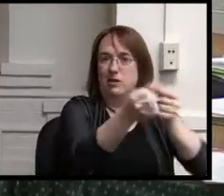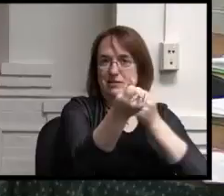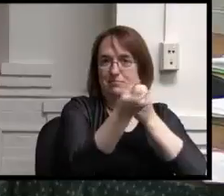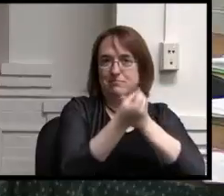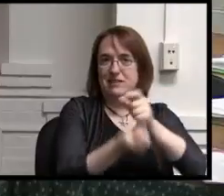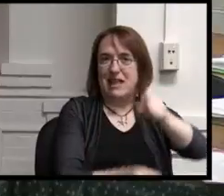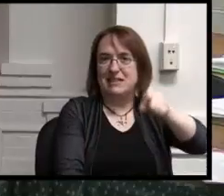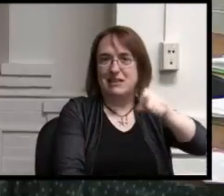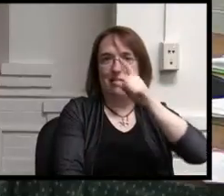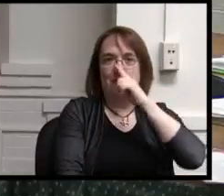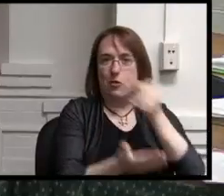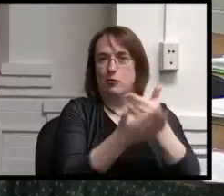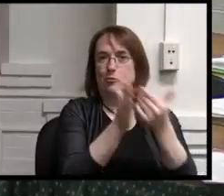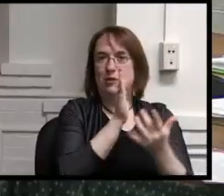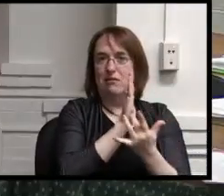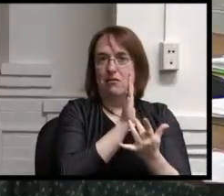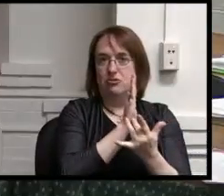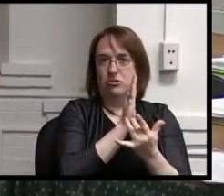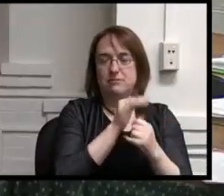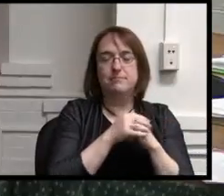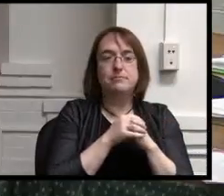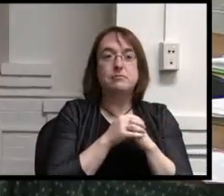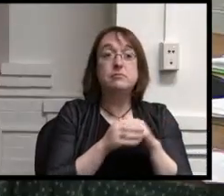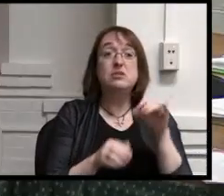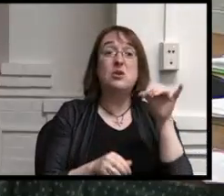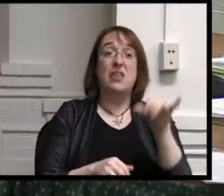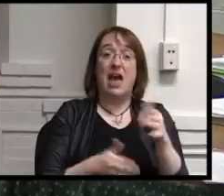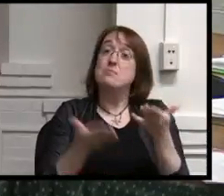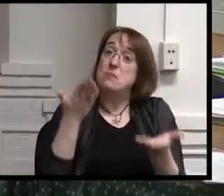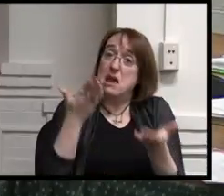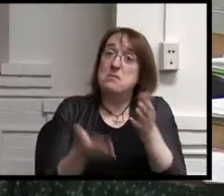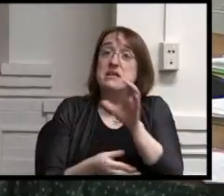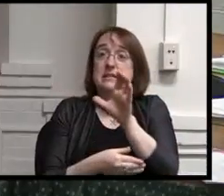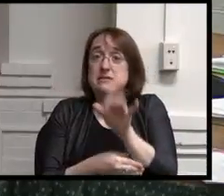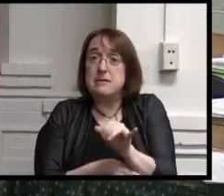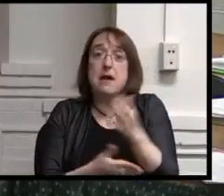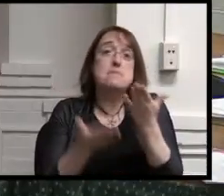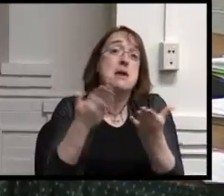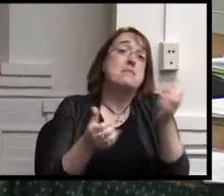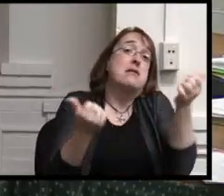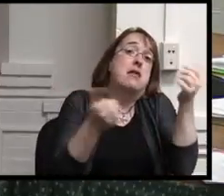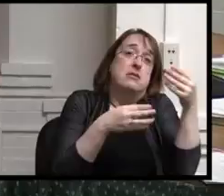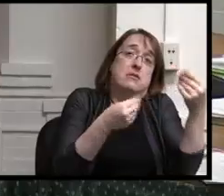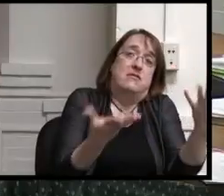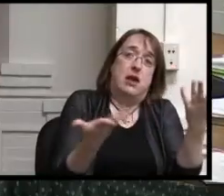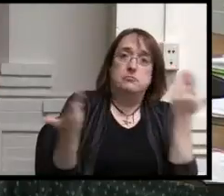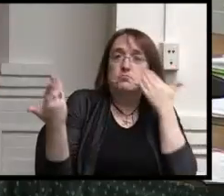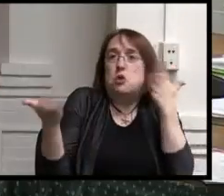we'll require. And certainly that might end up being CCI or it might end up being somebody else.